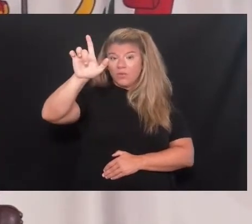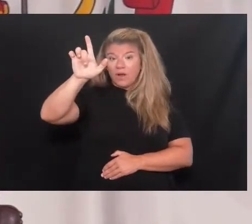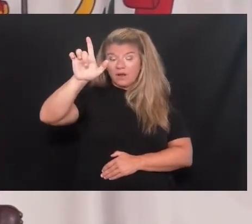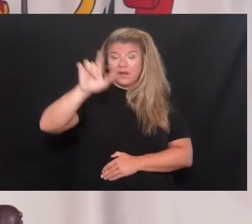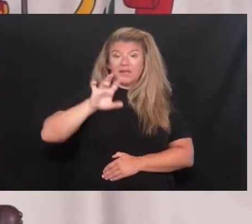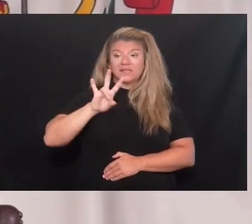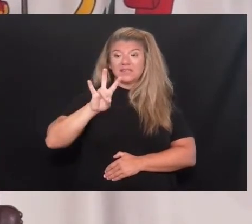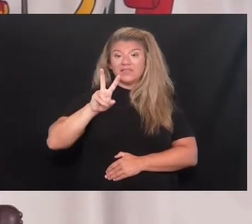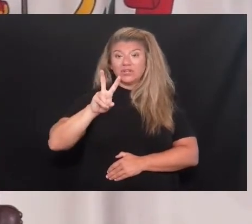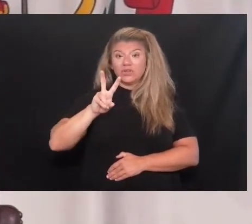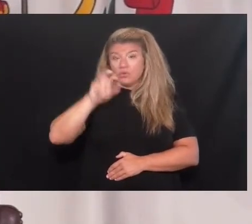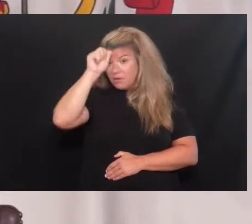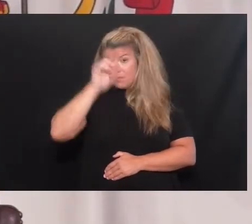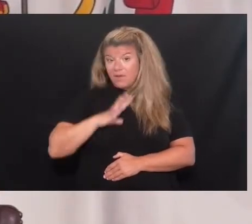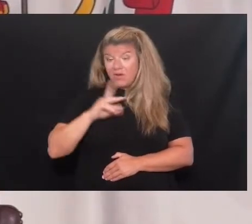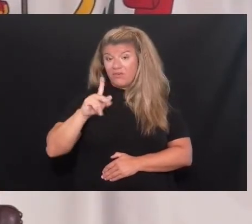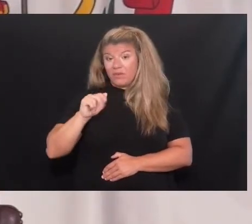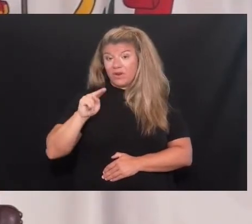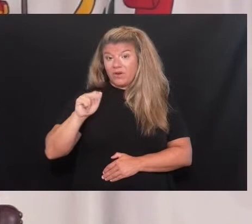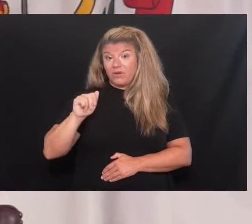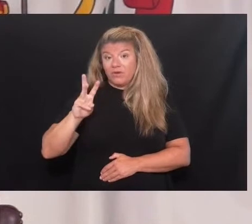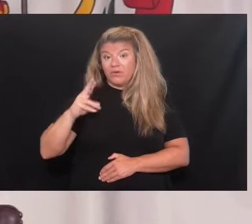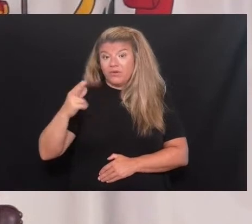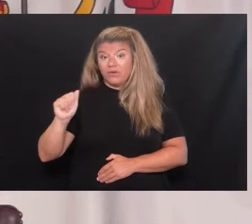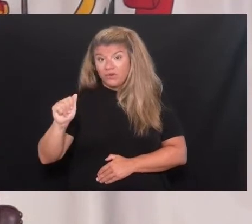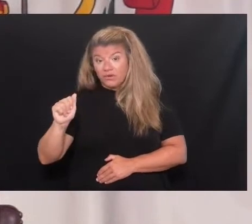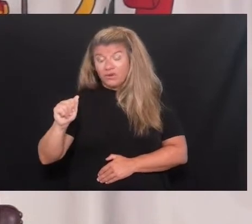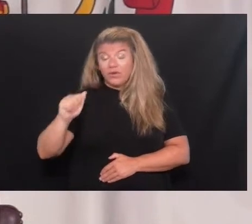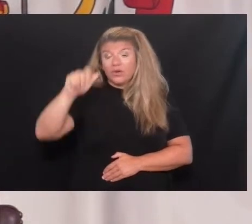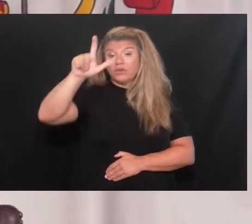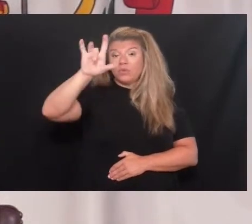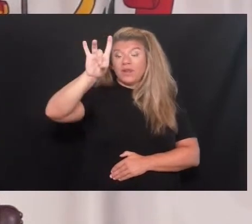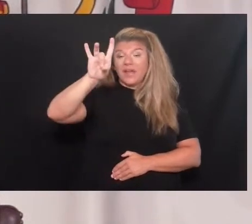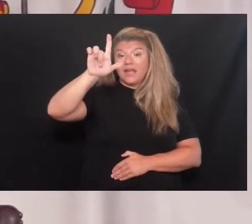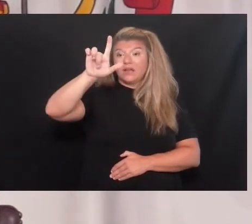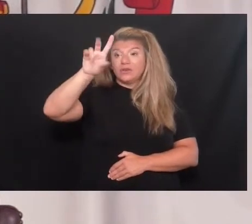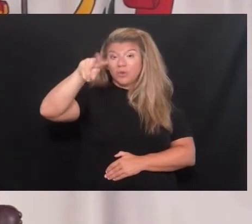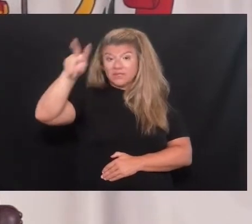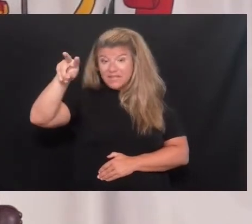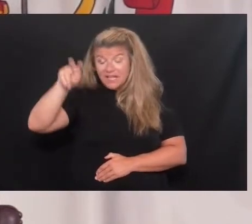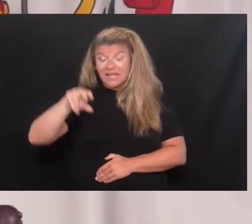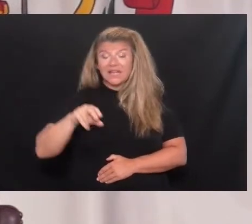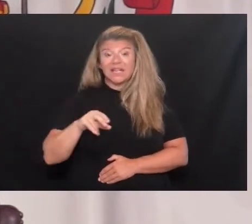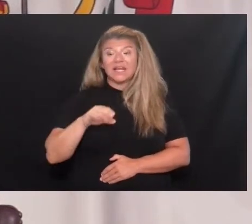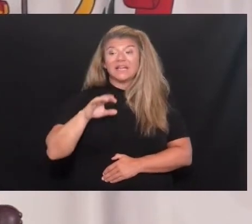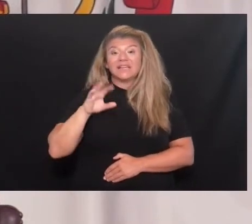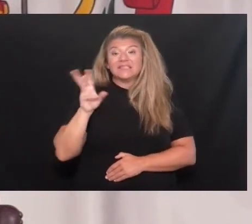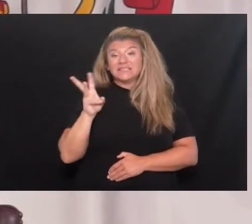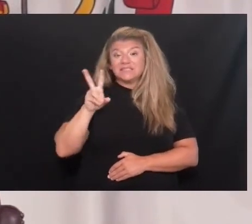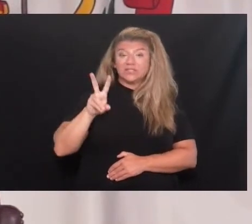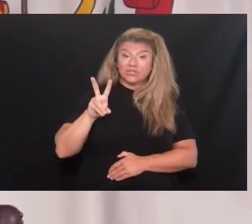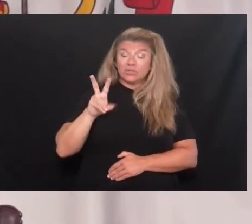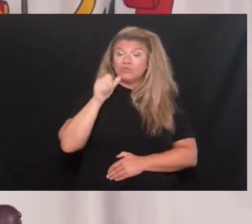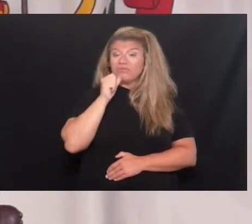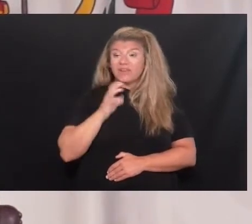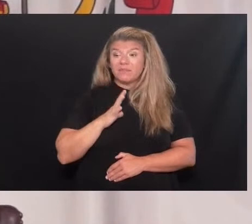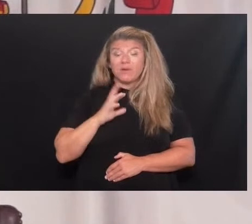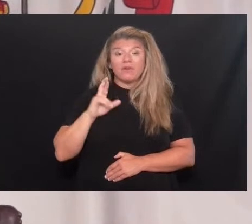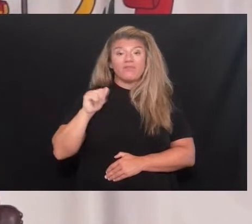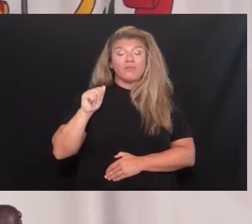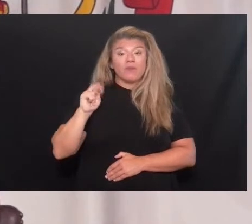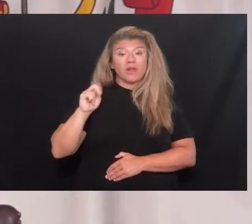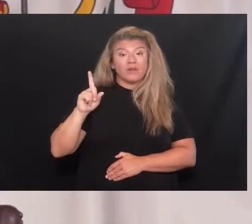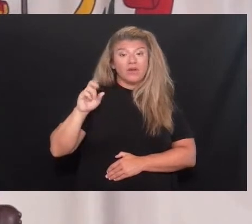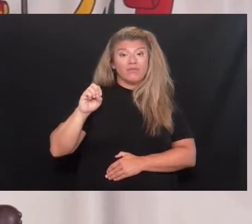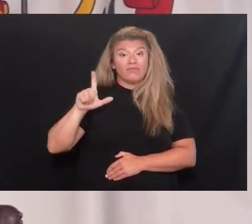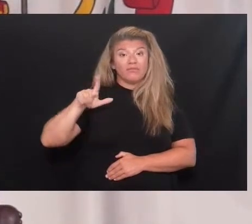death, a 72-year-old male from Kanawha County. And the 2,822nd death in West Virginia is a 62-year-old female from Randolph